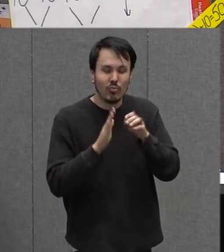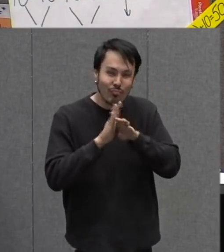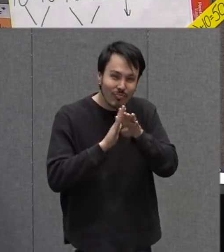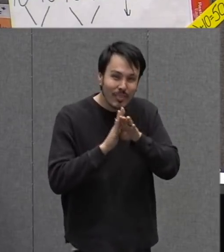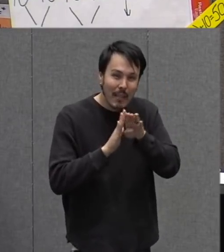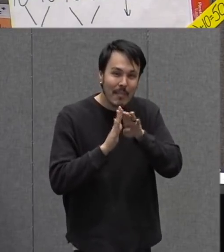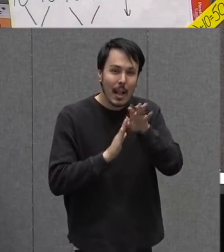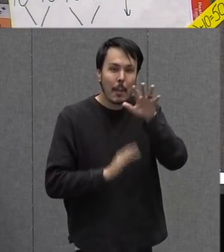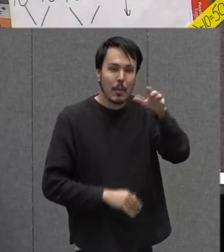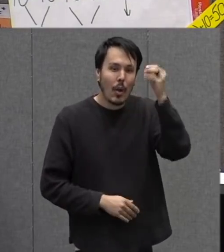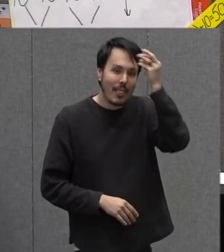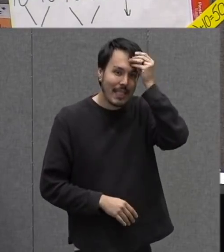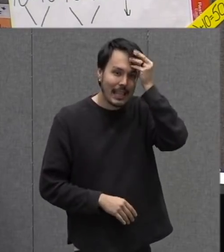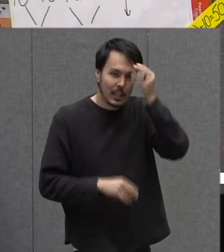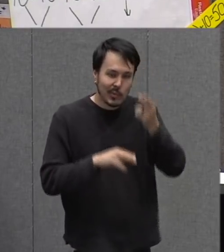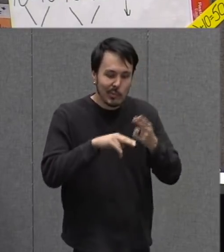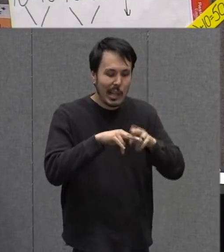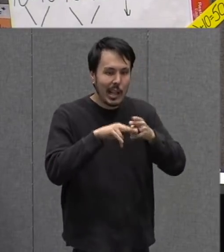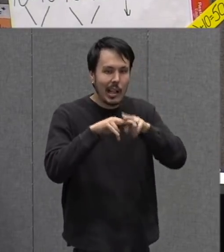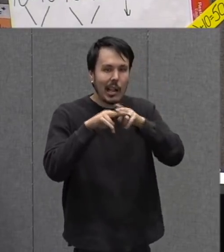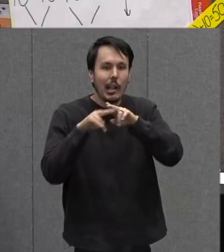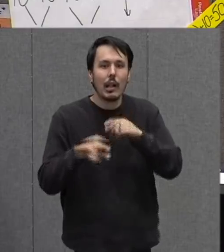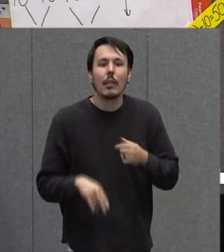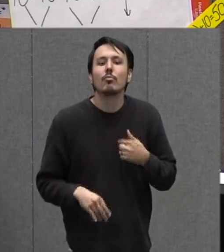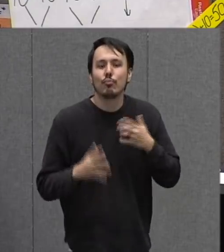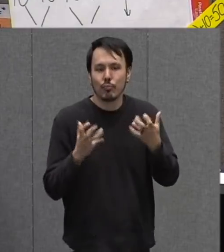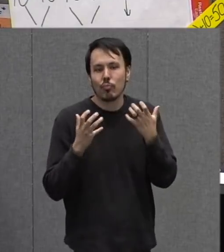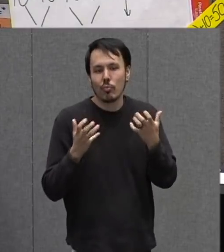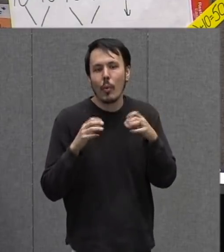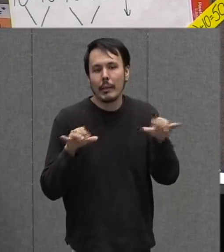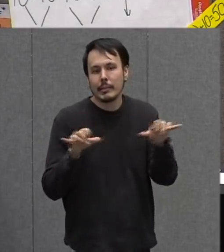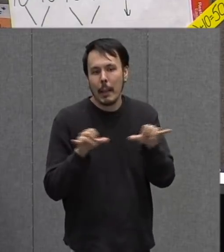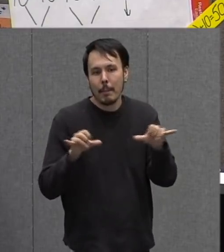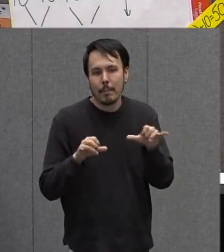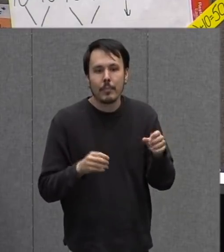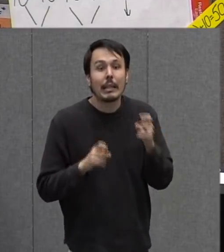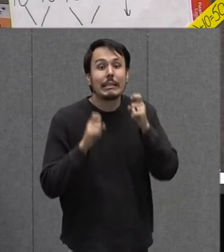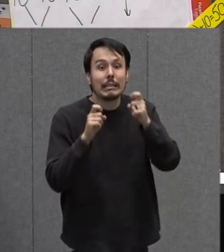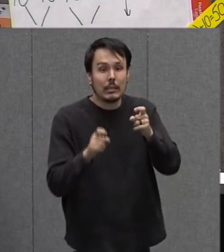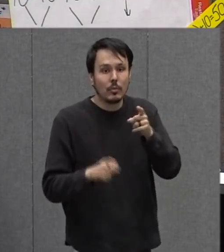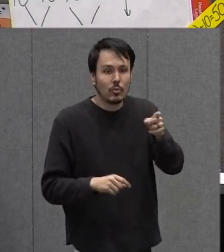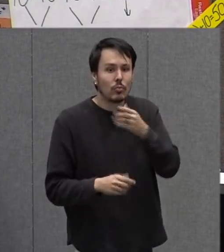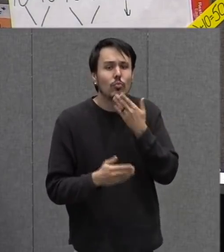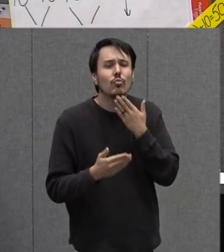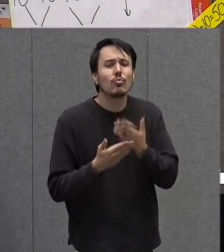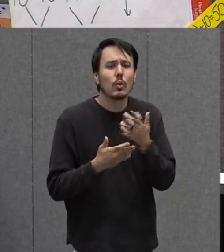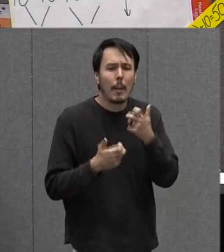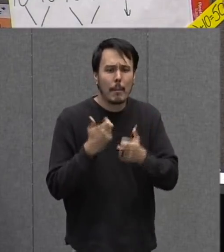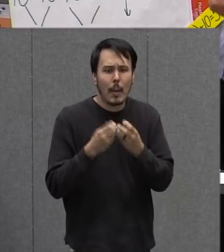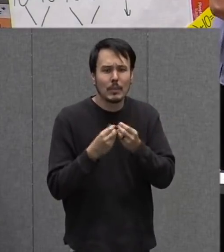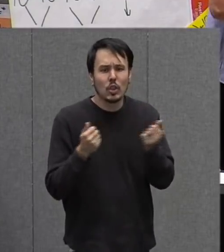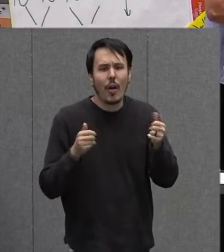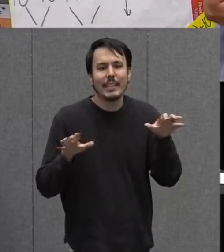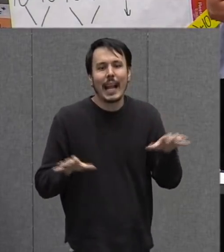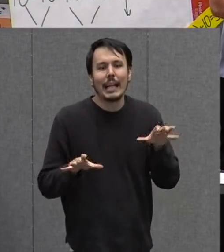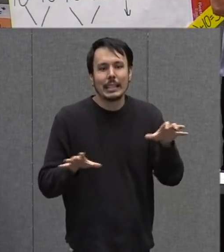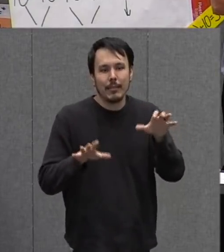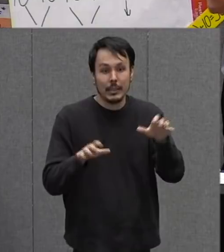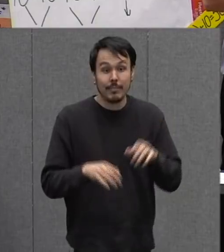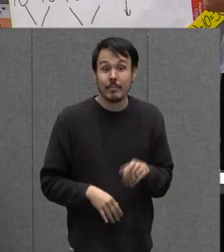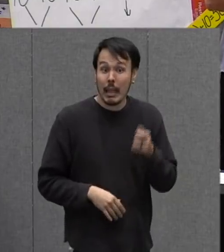And that's what we have tried to do, is to build on your thinking by giving you some great problem-solving activities. This one